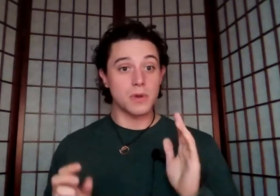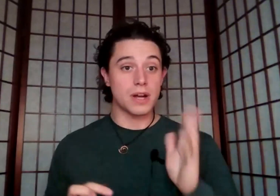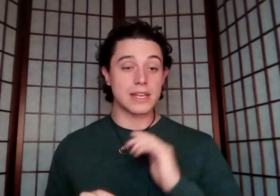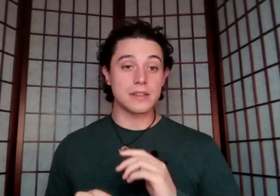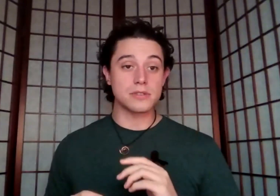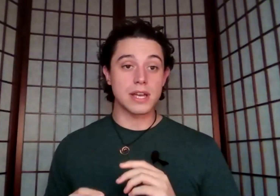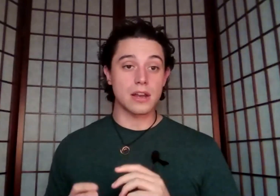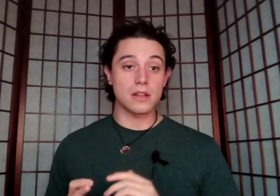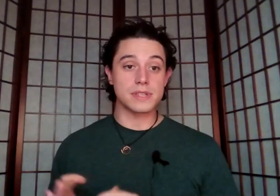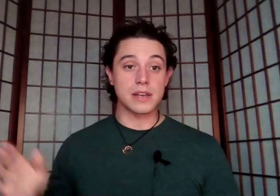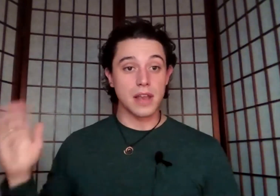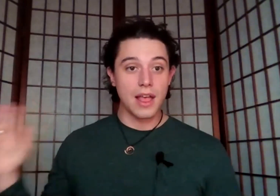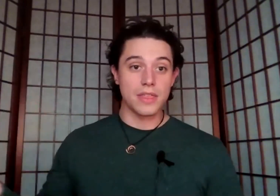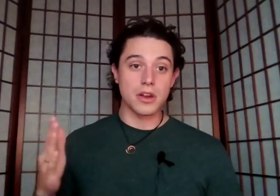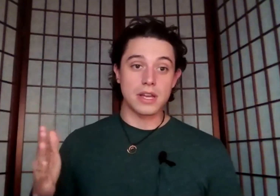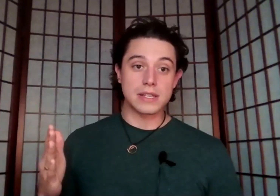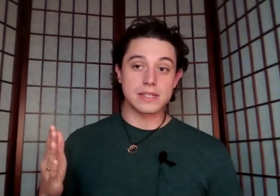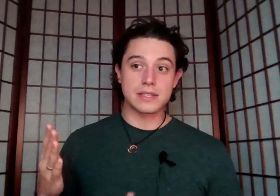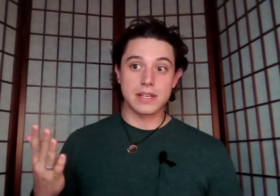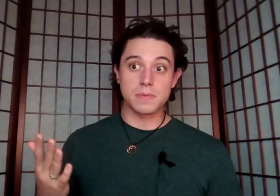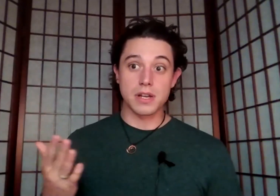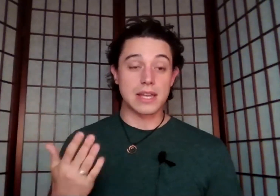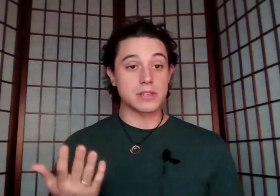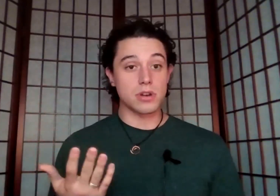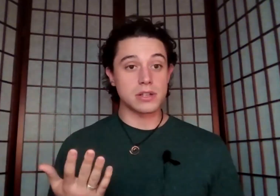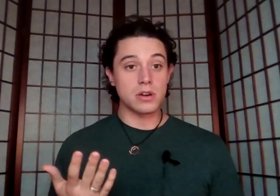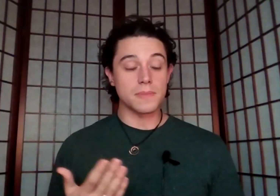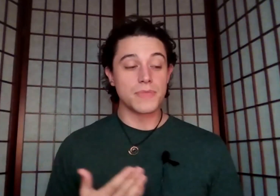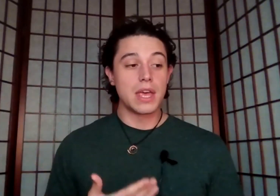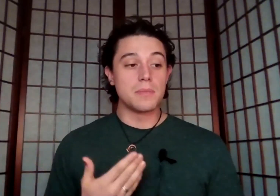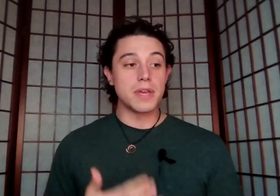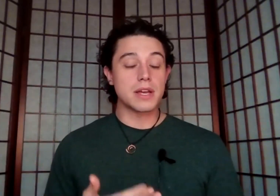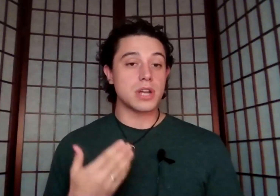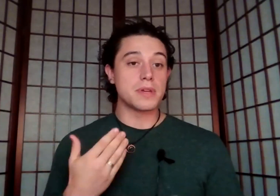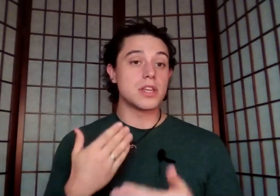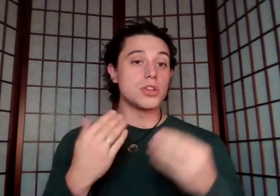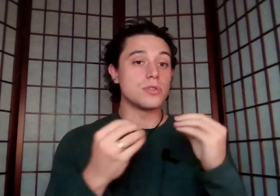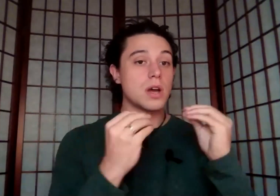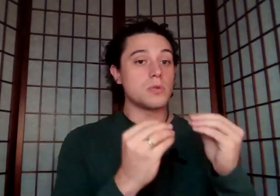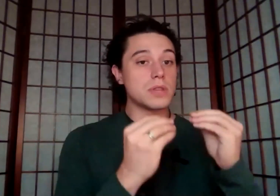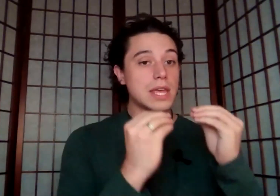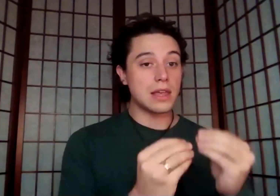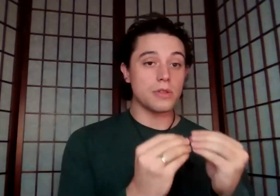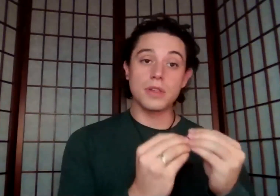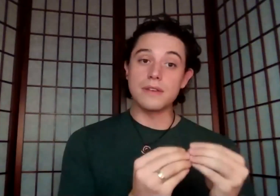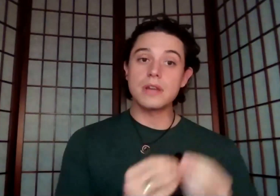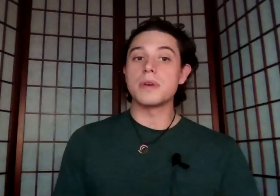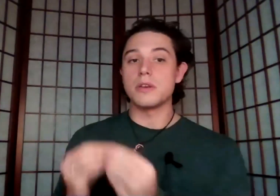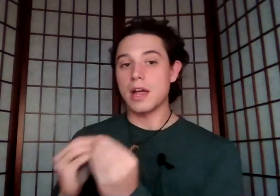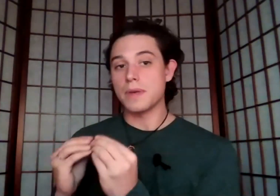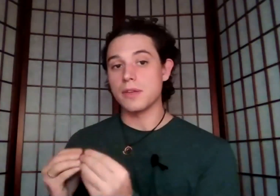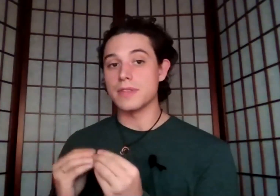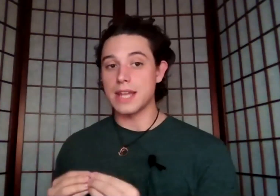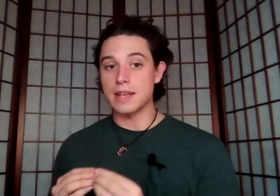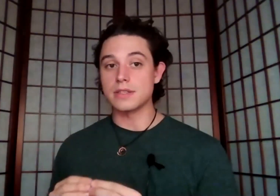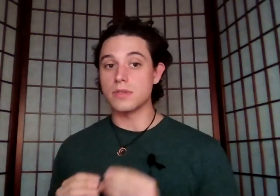I could be walking down the street and all of a sudden there is a spirit that needs crossing over. Being a shaman, you do not only heal the living, but you